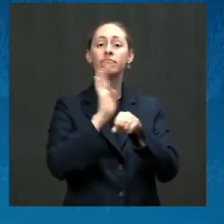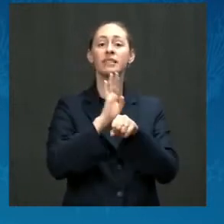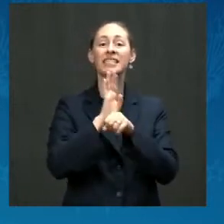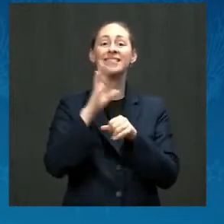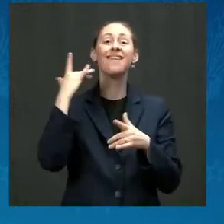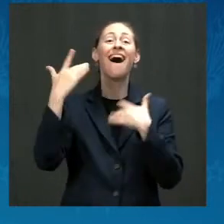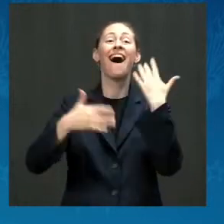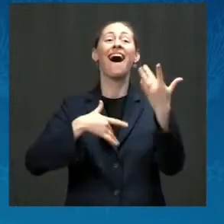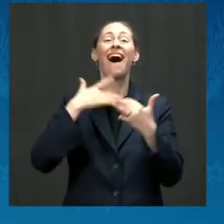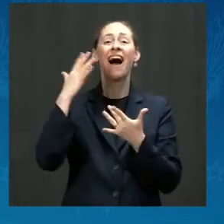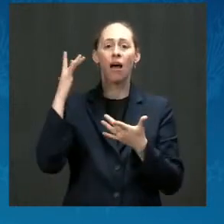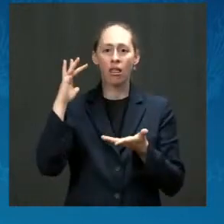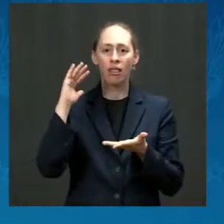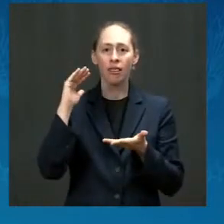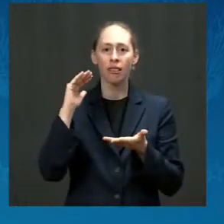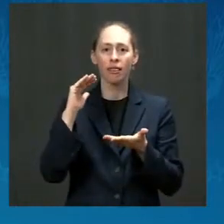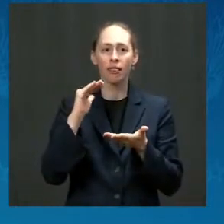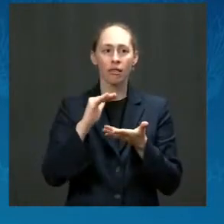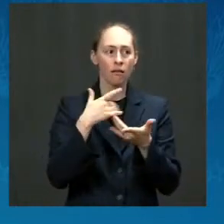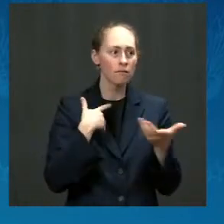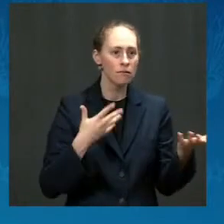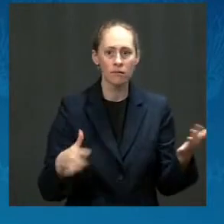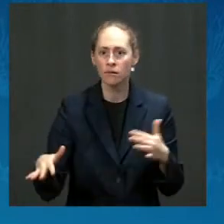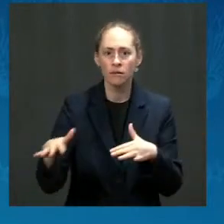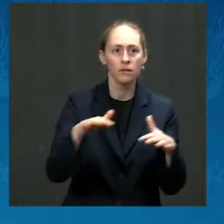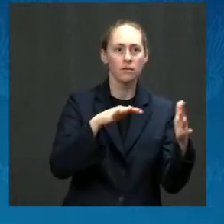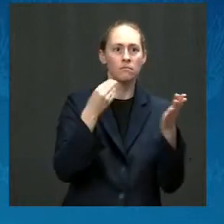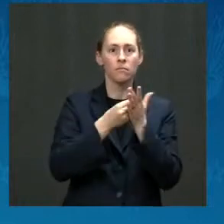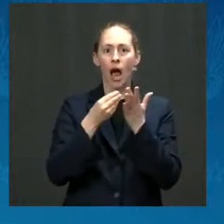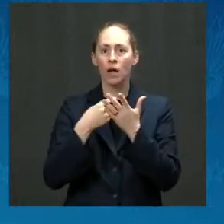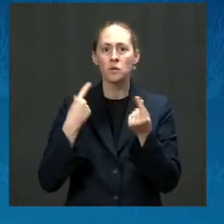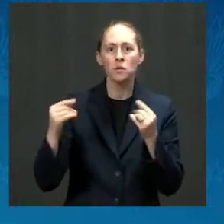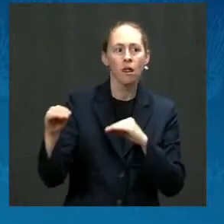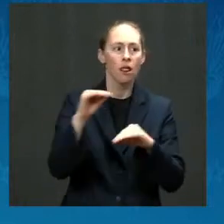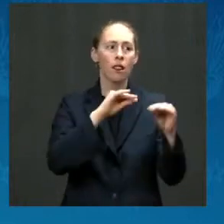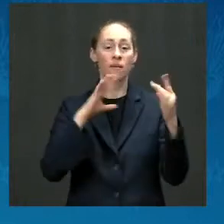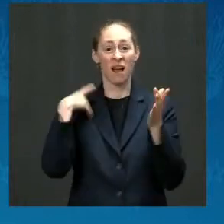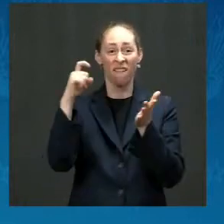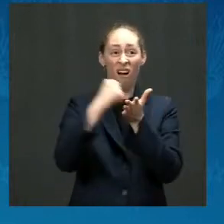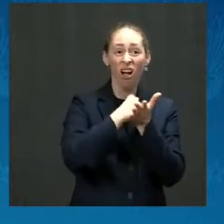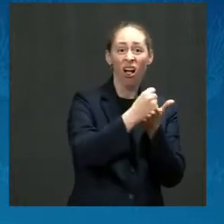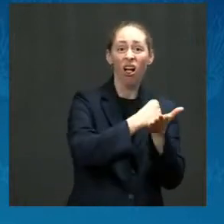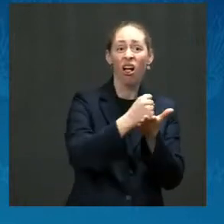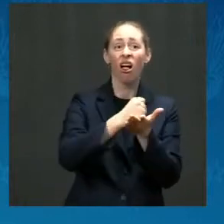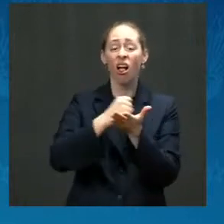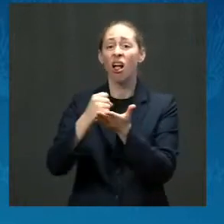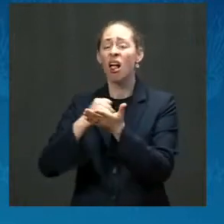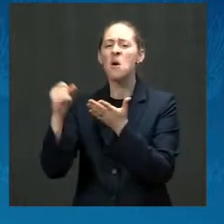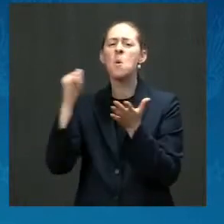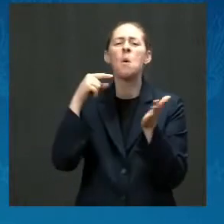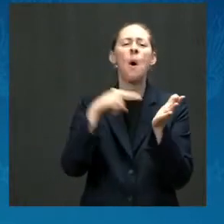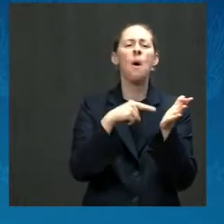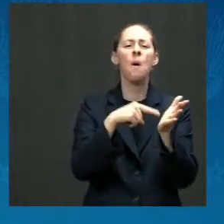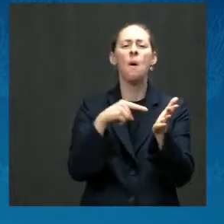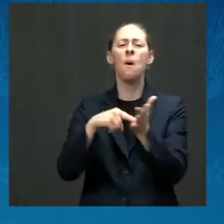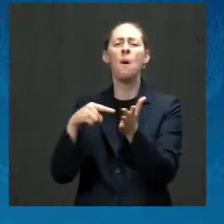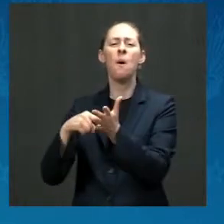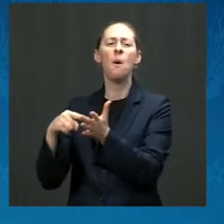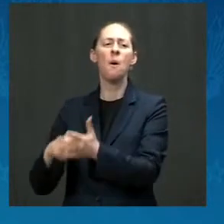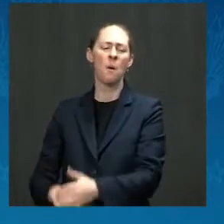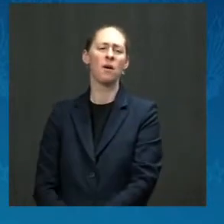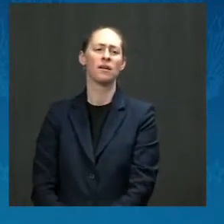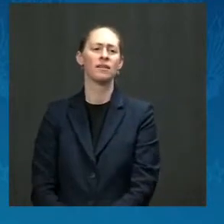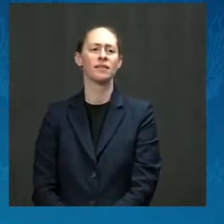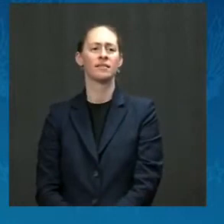more anxiety. When Congress passed the American Rescue Plan, I knew that it included funding for Medicaid and the